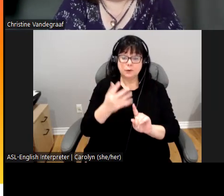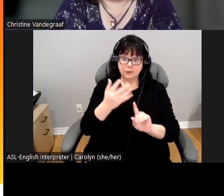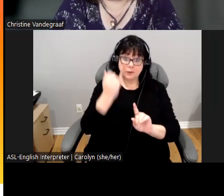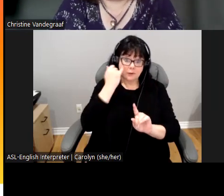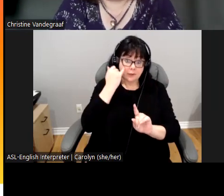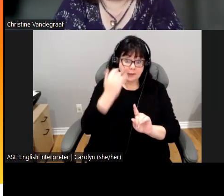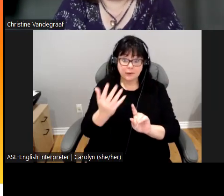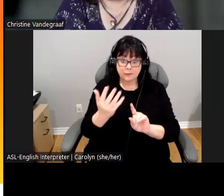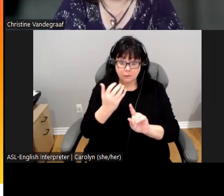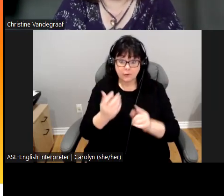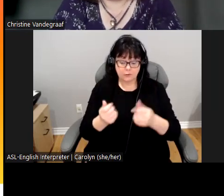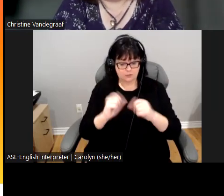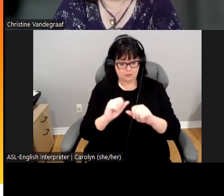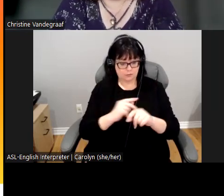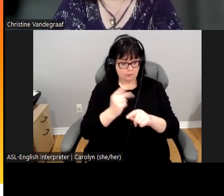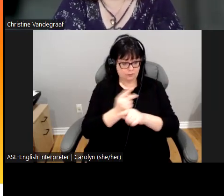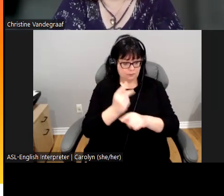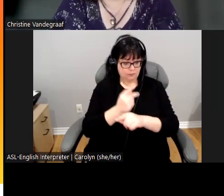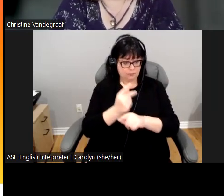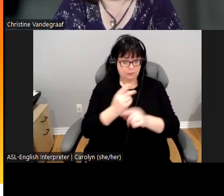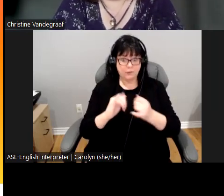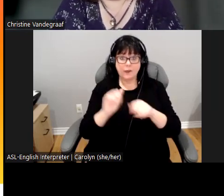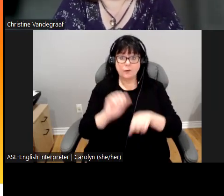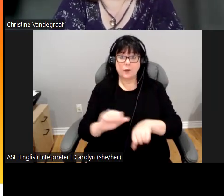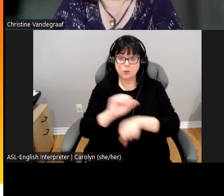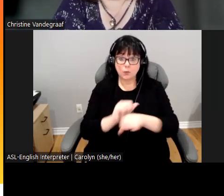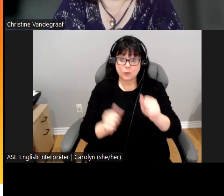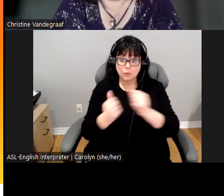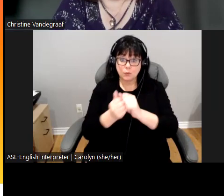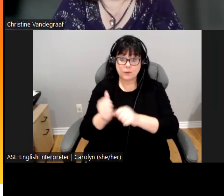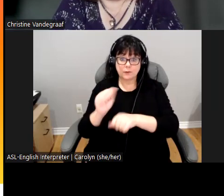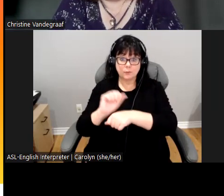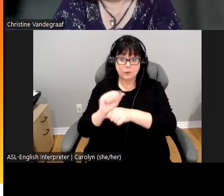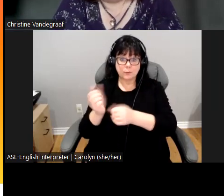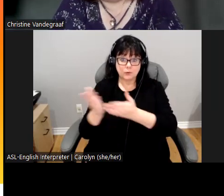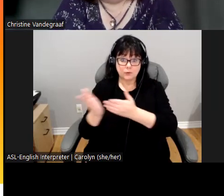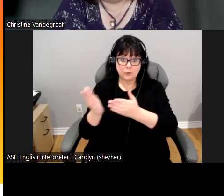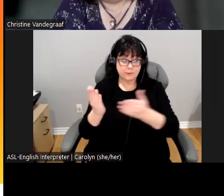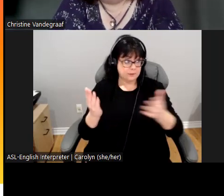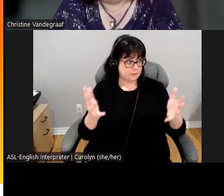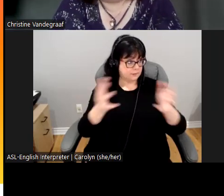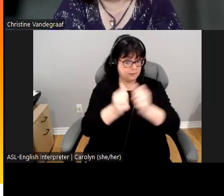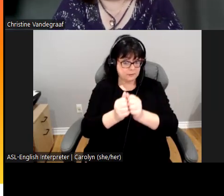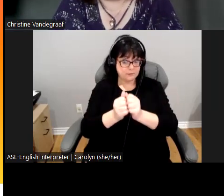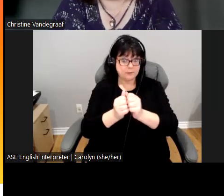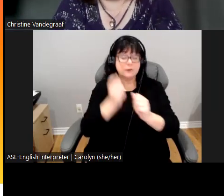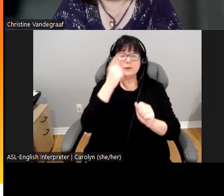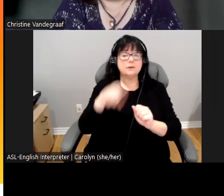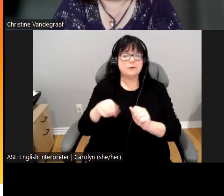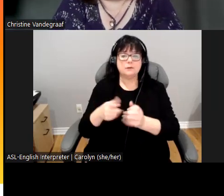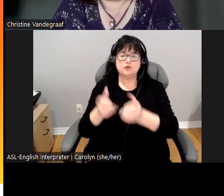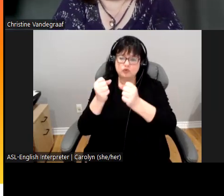services or try to figure out how to, work together, they're very performance managed. In